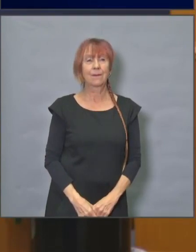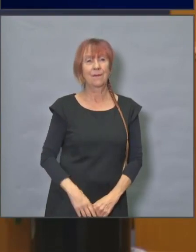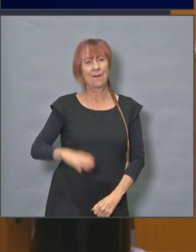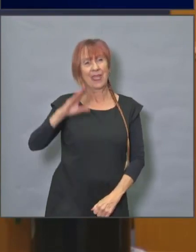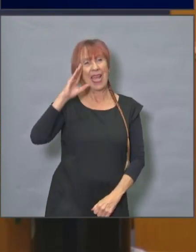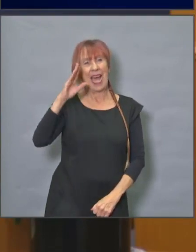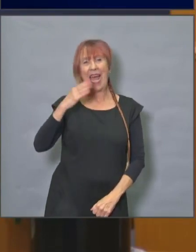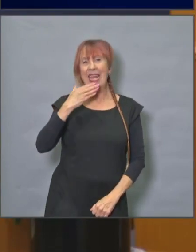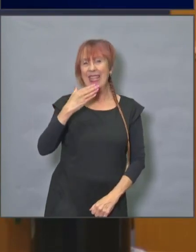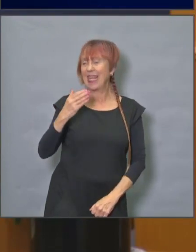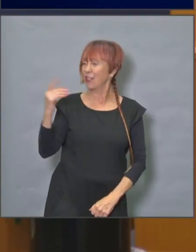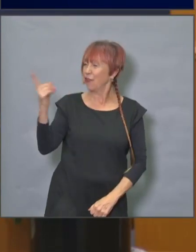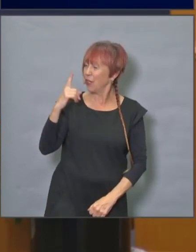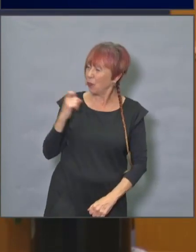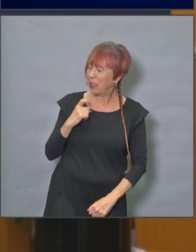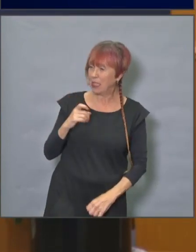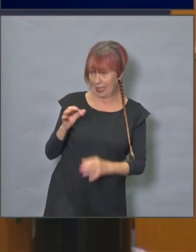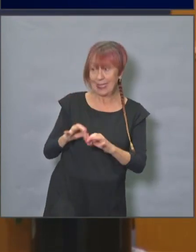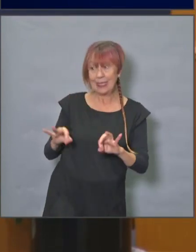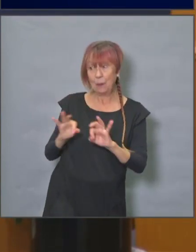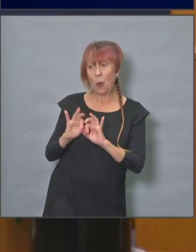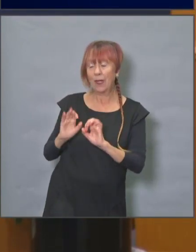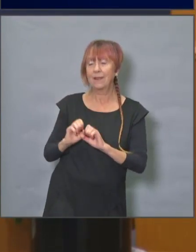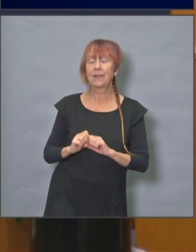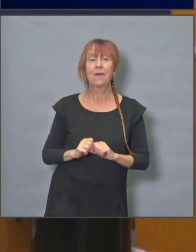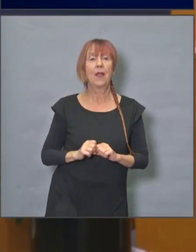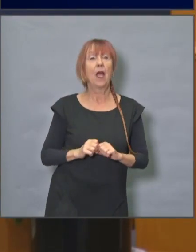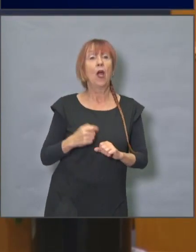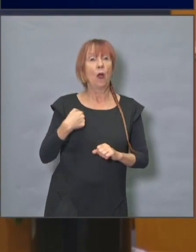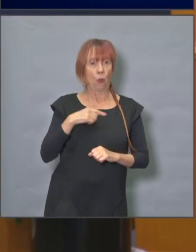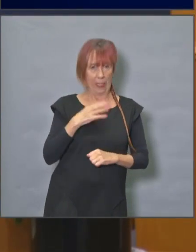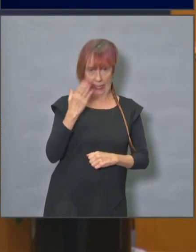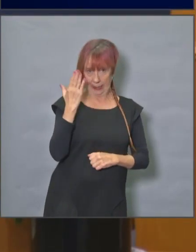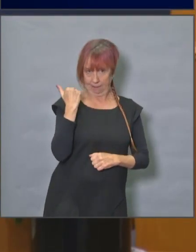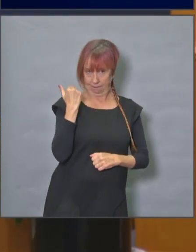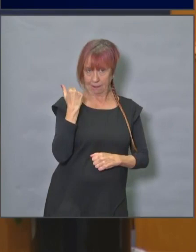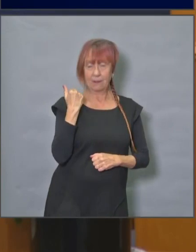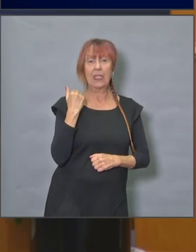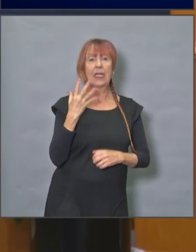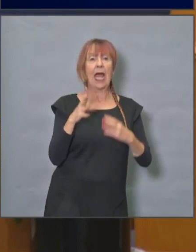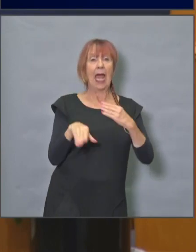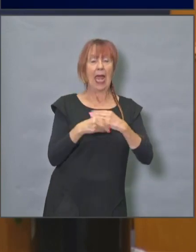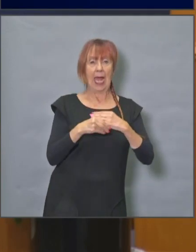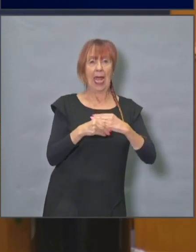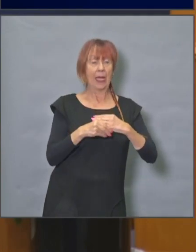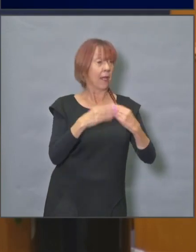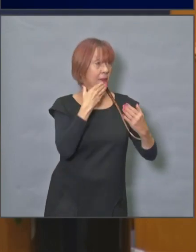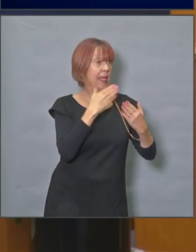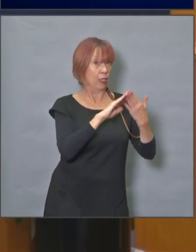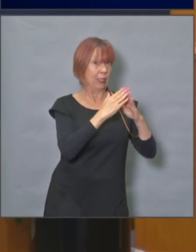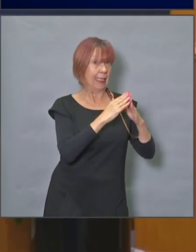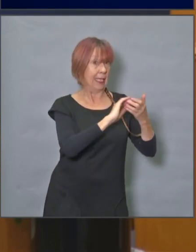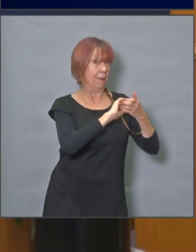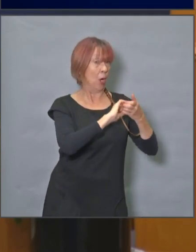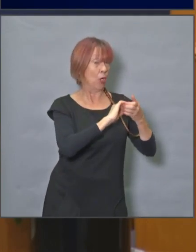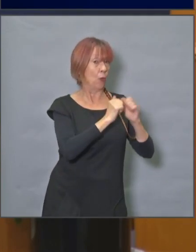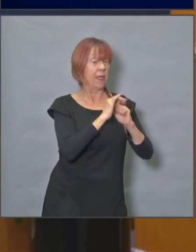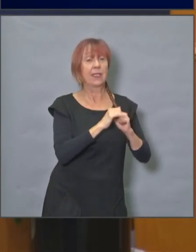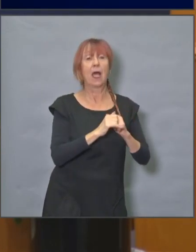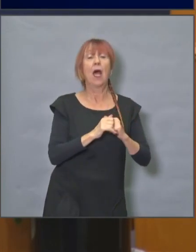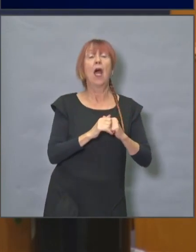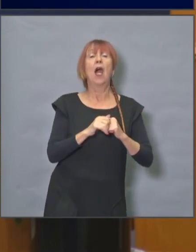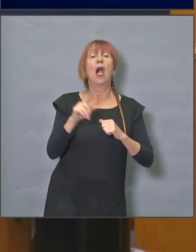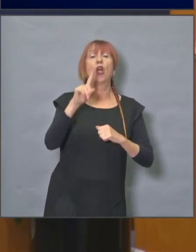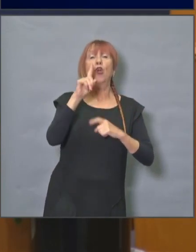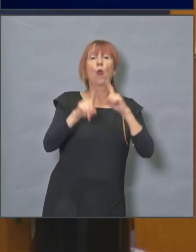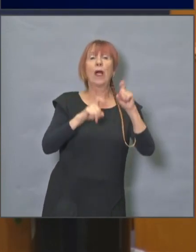Hi, thanks for that question. It's an important one. We did add, and thank you to the city for their partnership on this, but the questions on